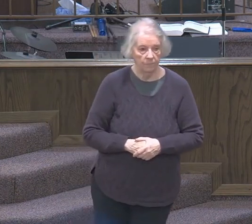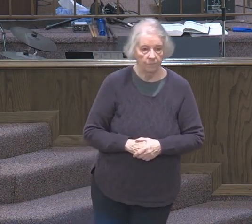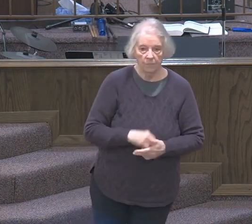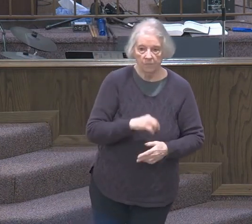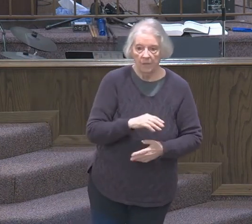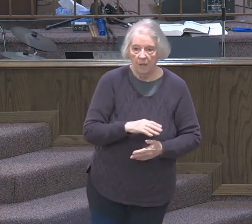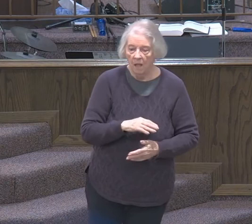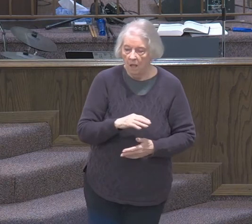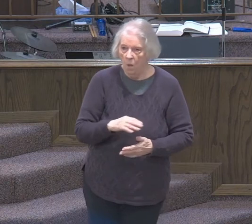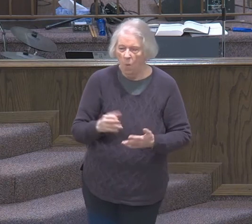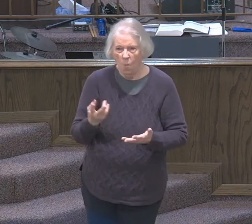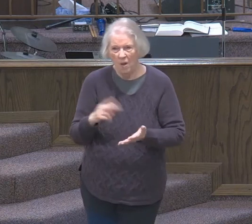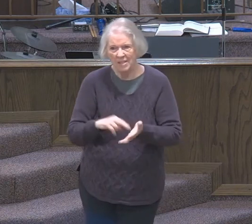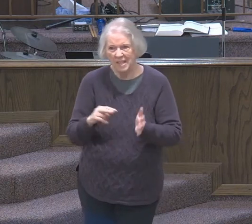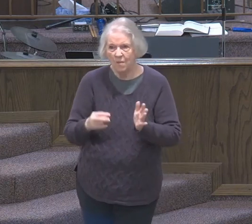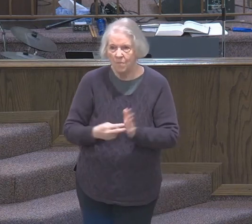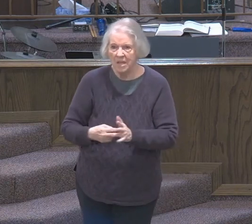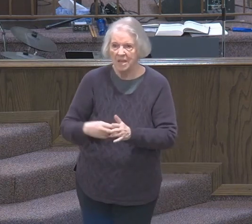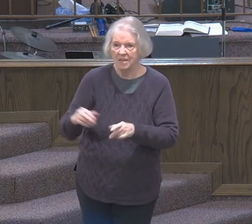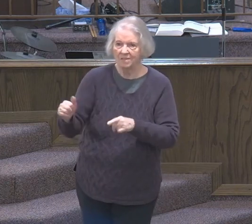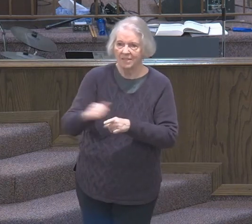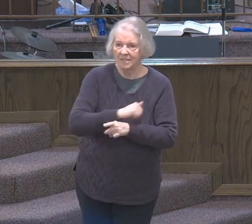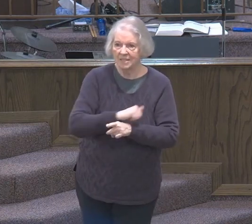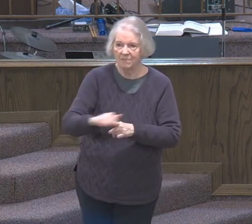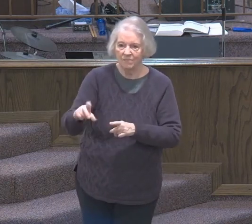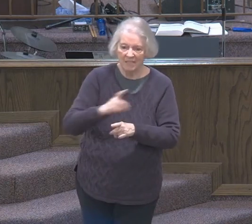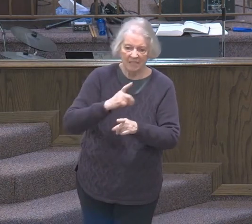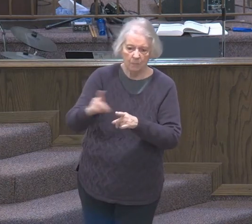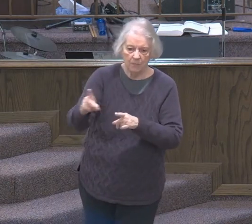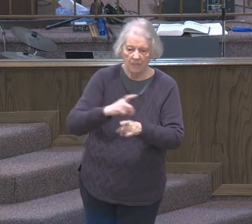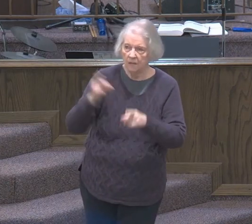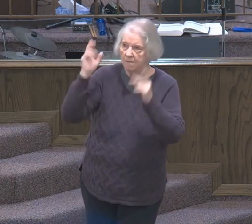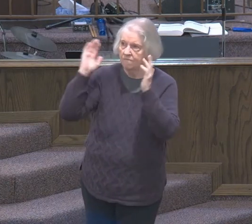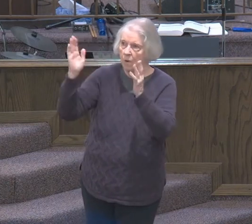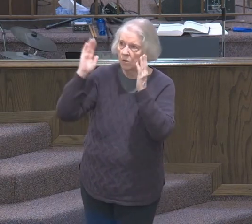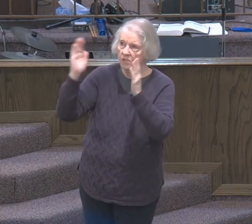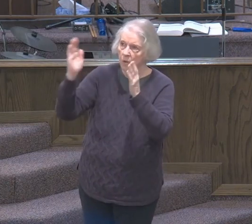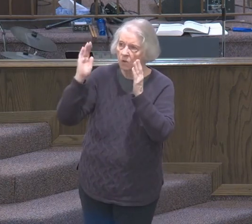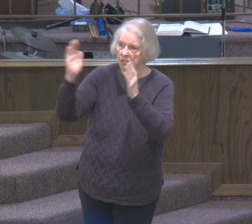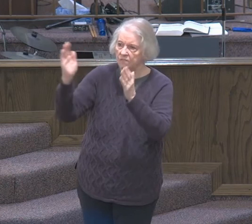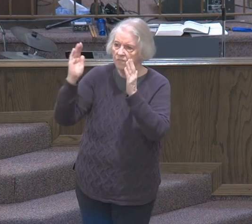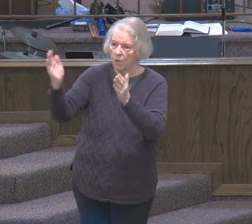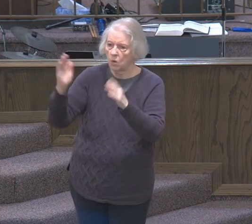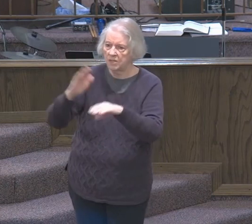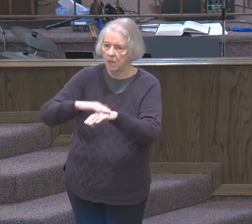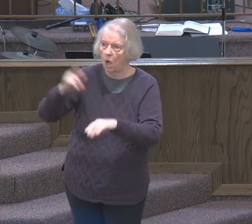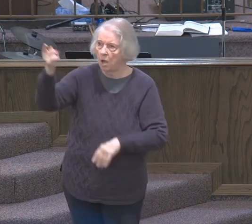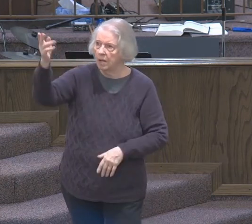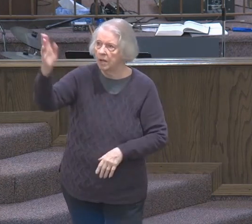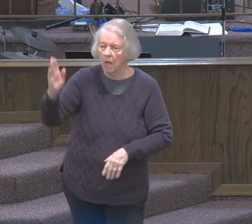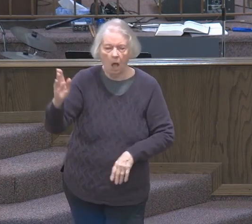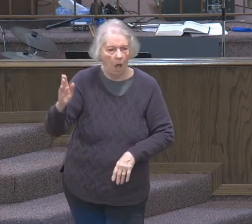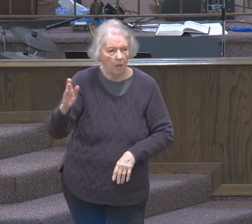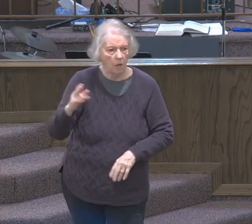focusing on God. We've been talking about Bible intake. We've been we're saying, what does it look like? We hear the word,